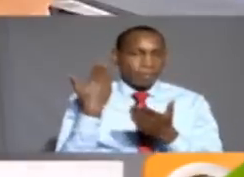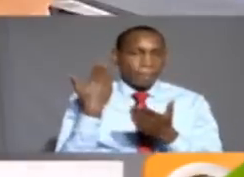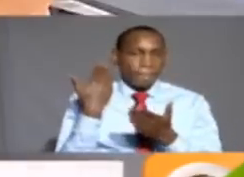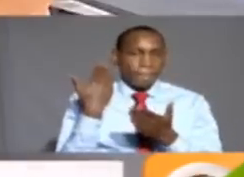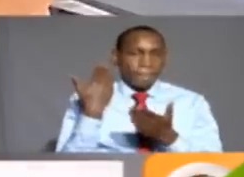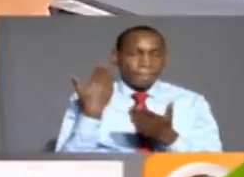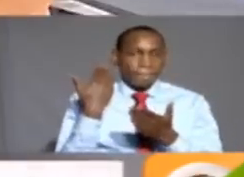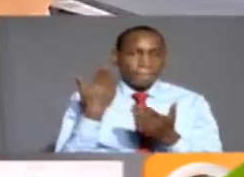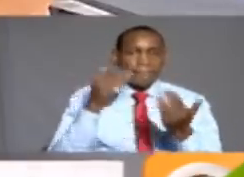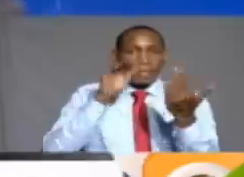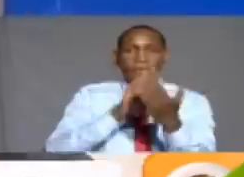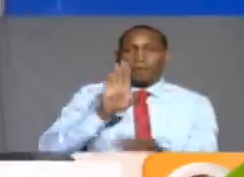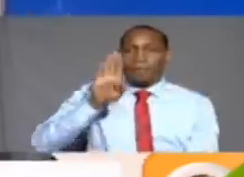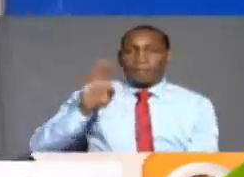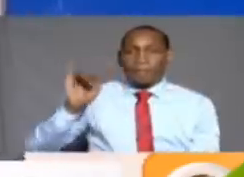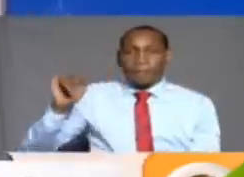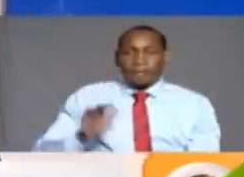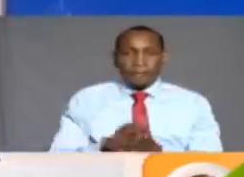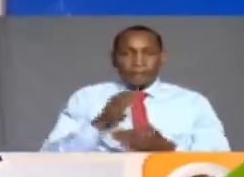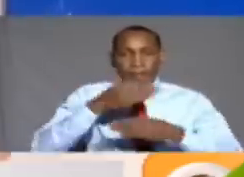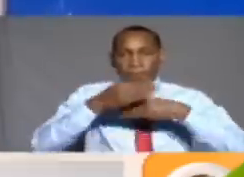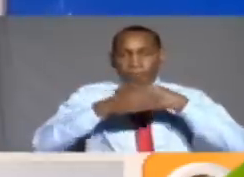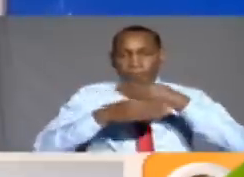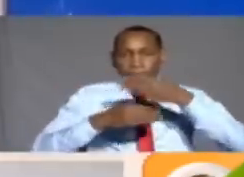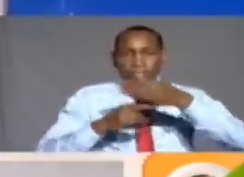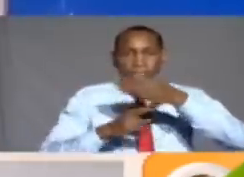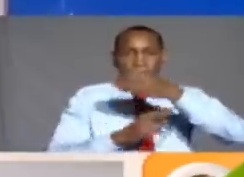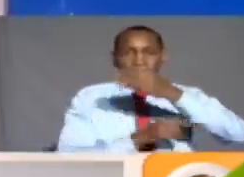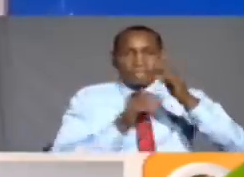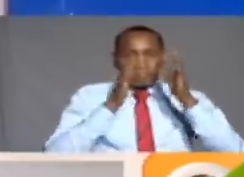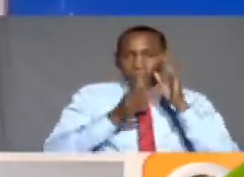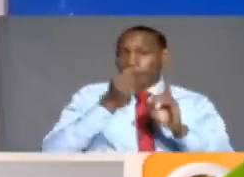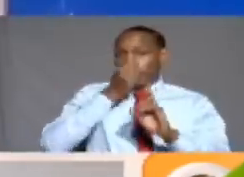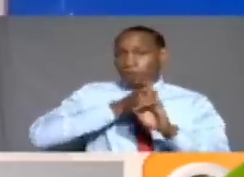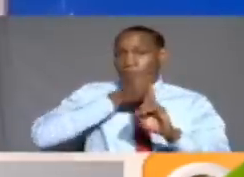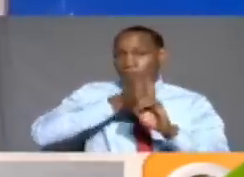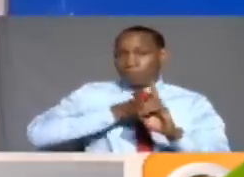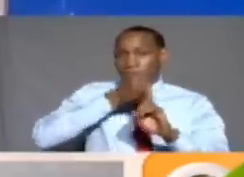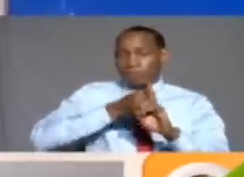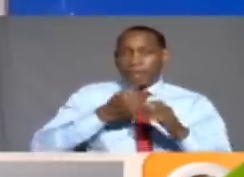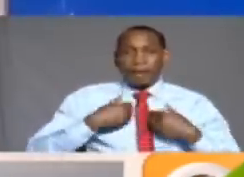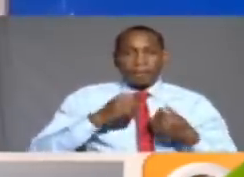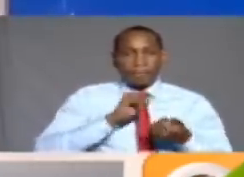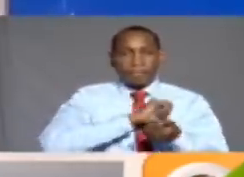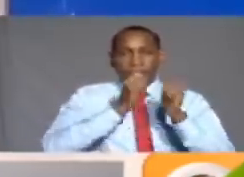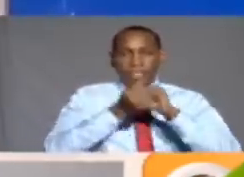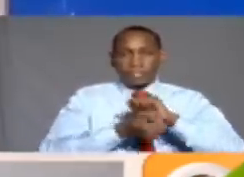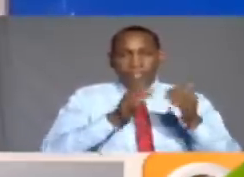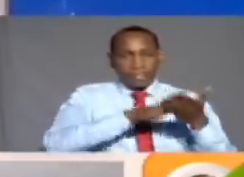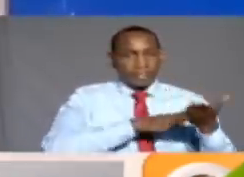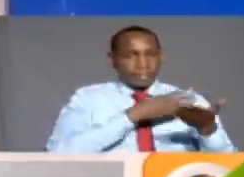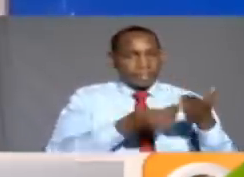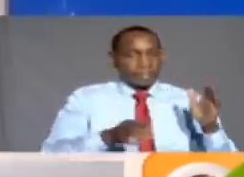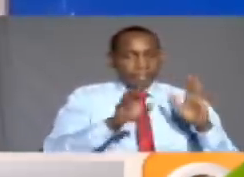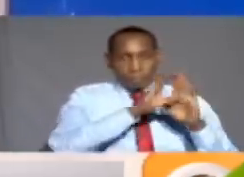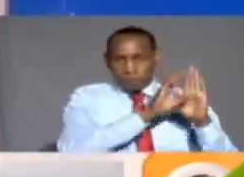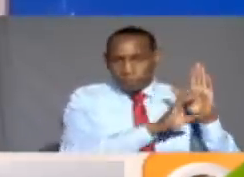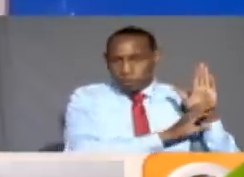the EBI, the Bridges Initiative. Yep. And there have been calls for changes to the structure of yes. government.